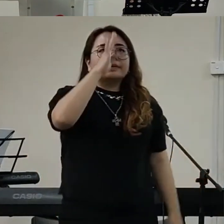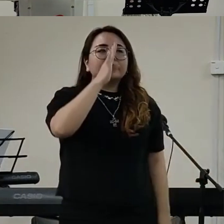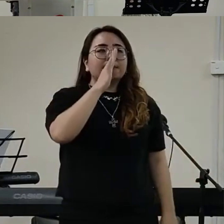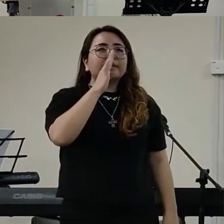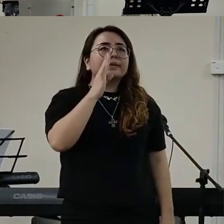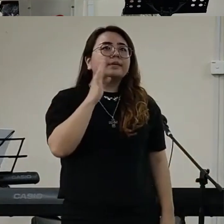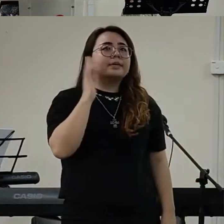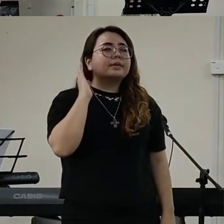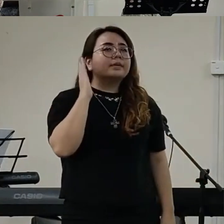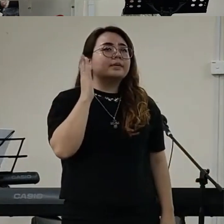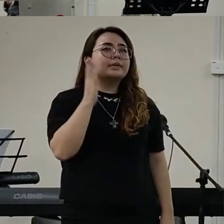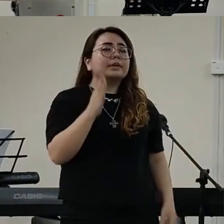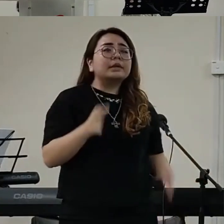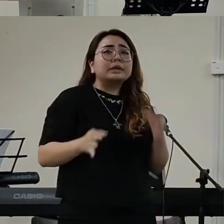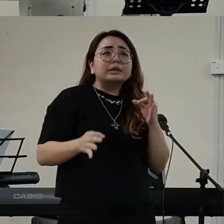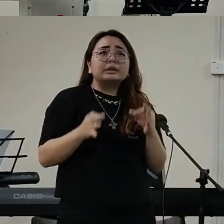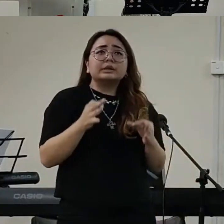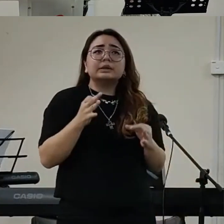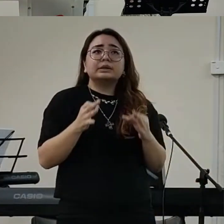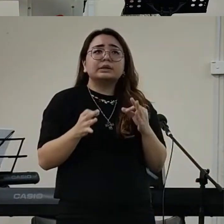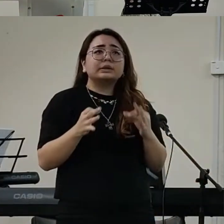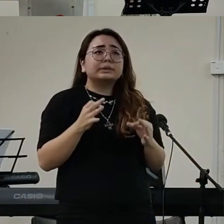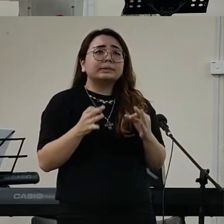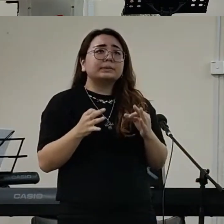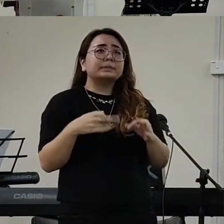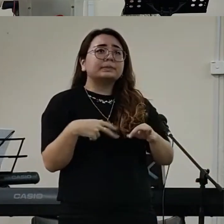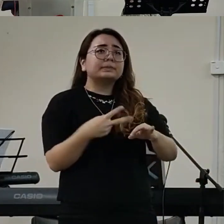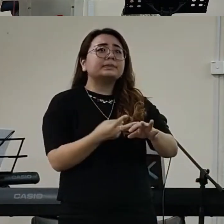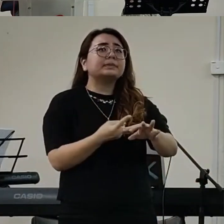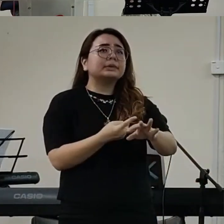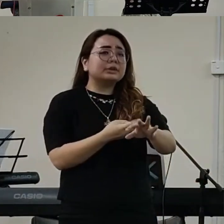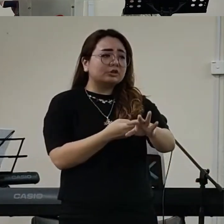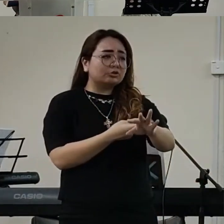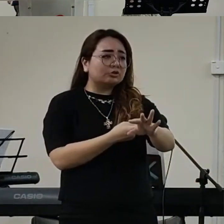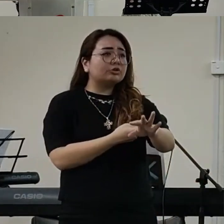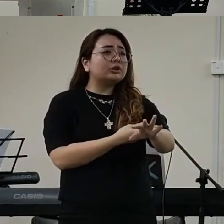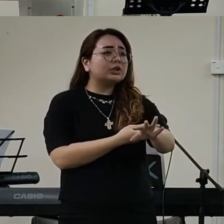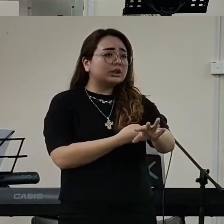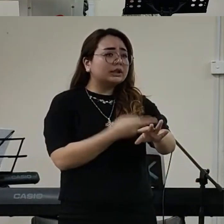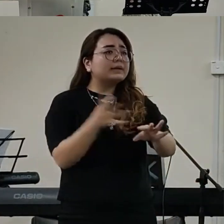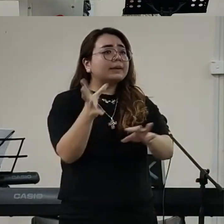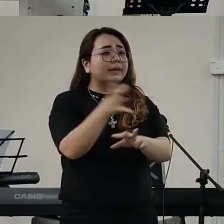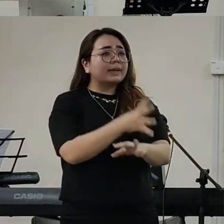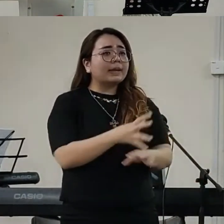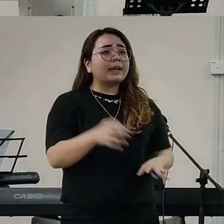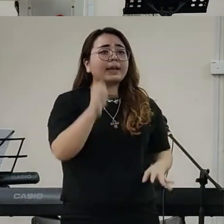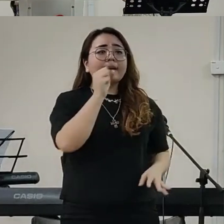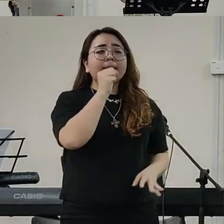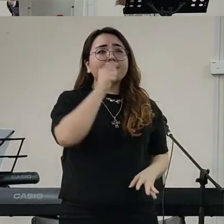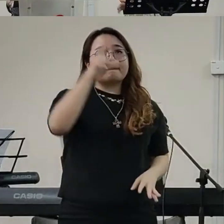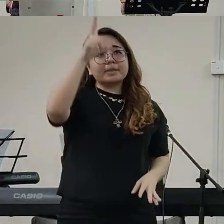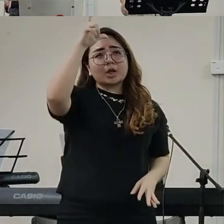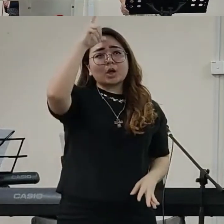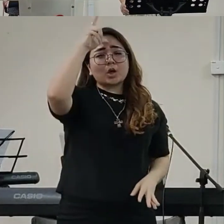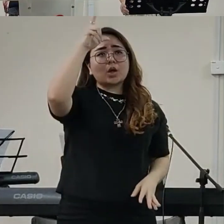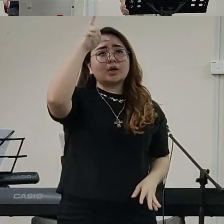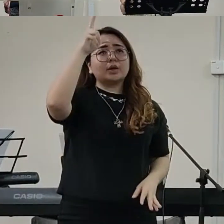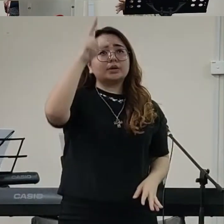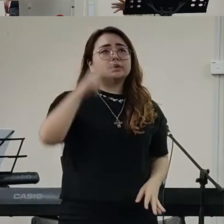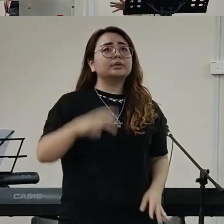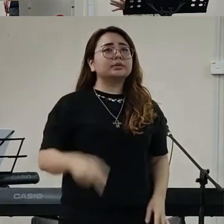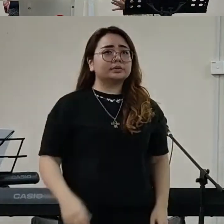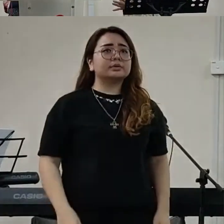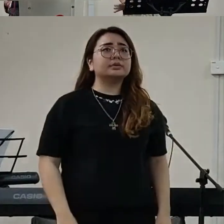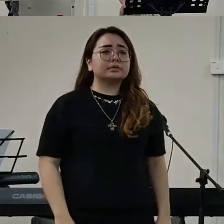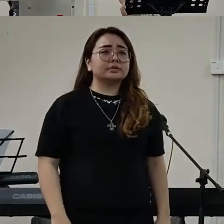the later one, God's going to judge between sheep and goats. So a lot of Christians understand the later